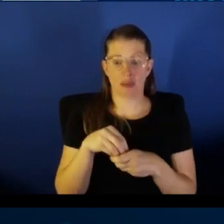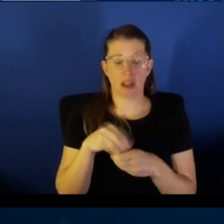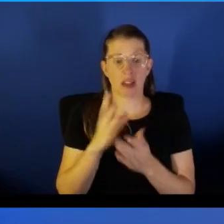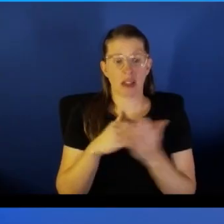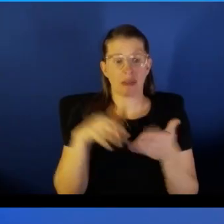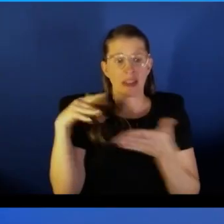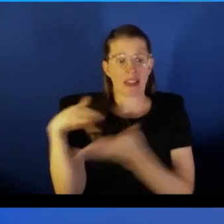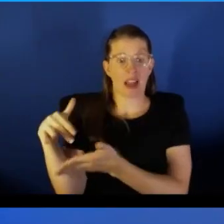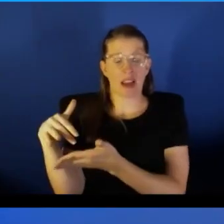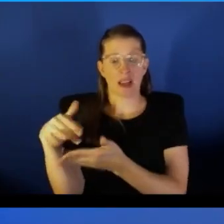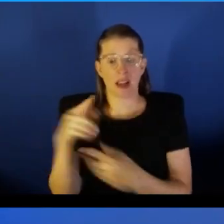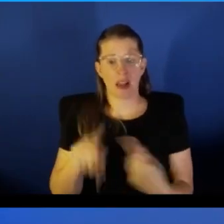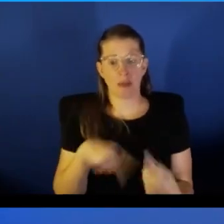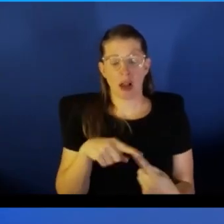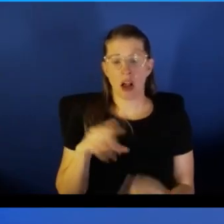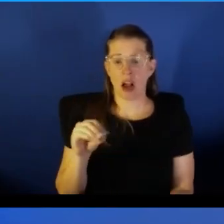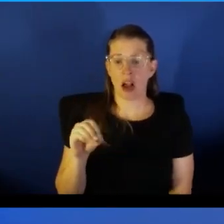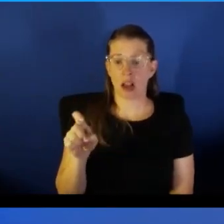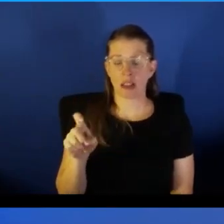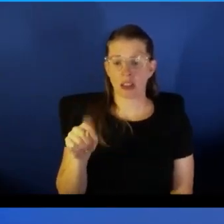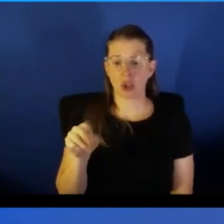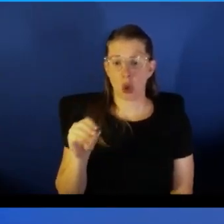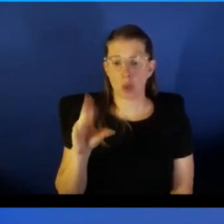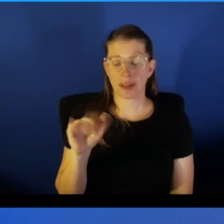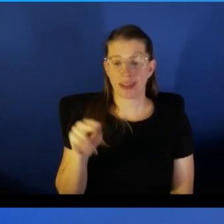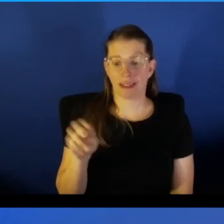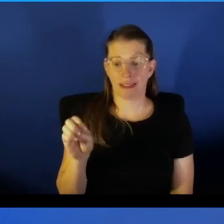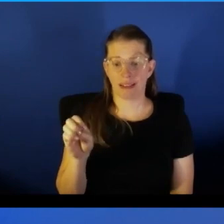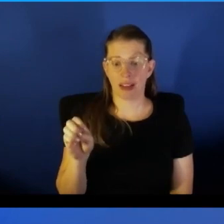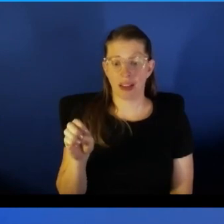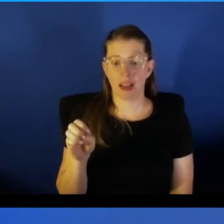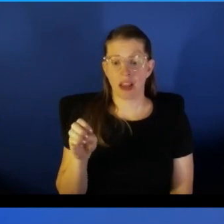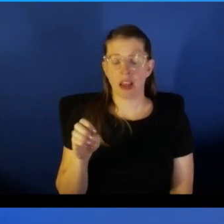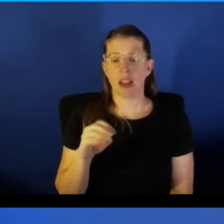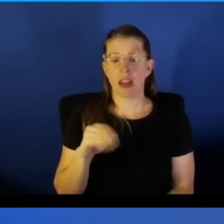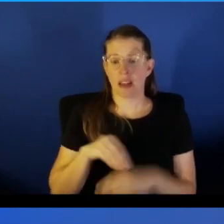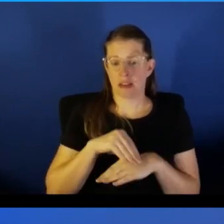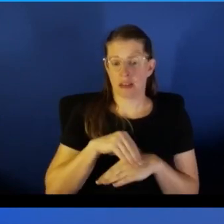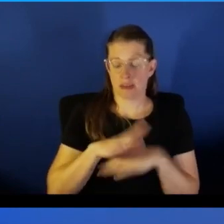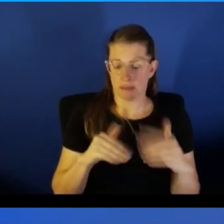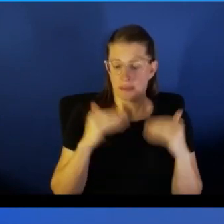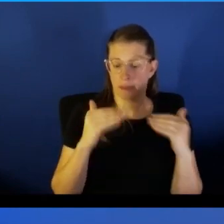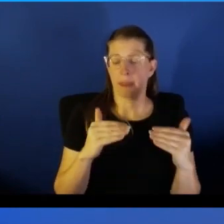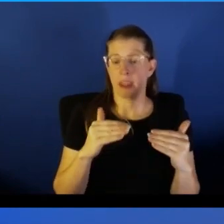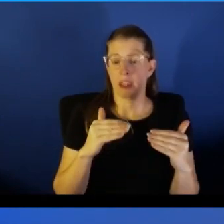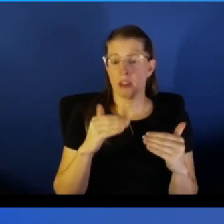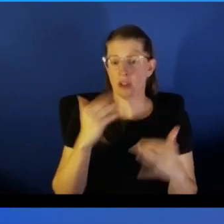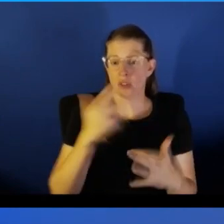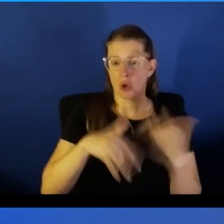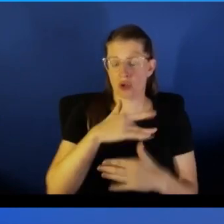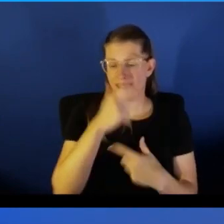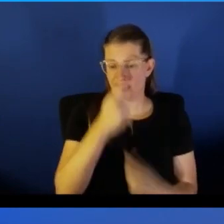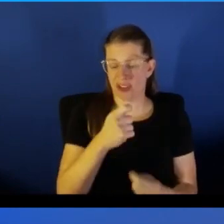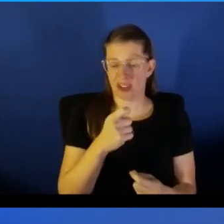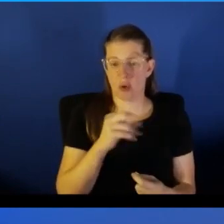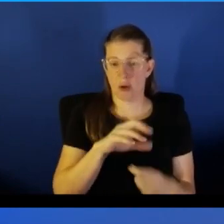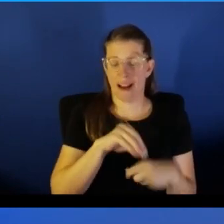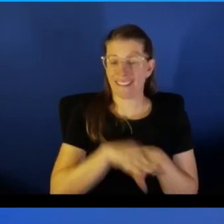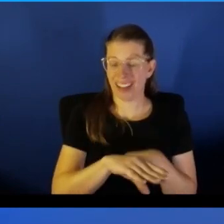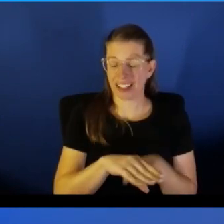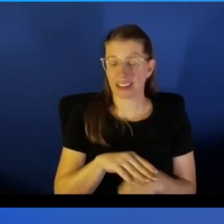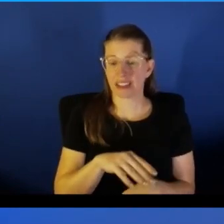about oxytocin and how that can enhance some of your social interest and affect. But in terms of reducing a